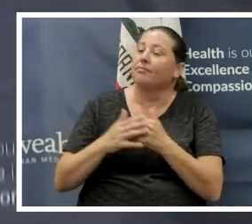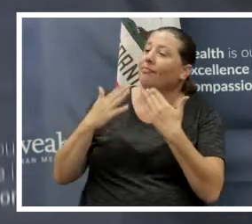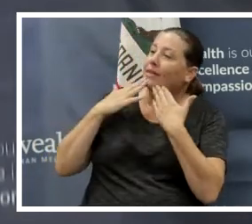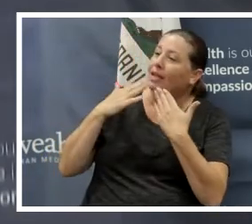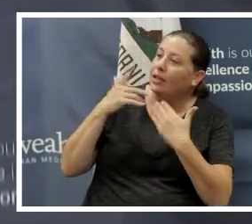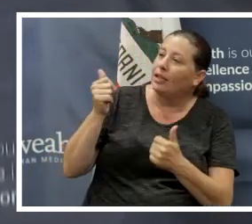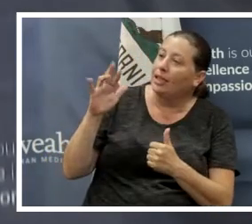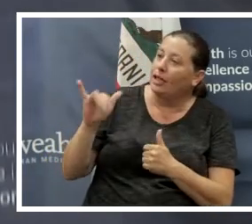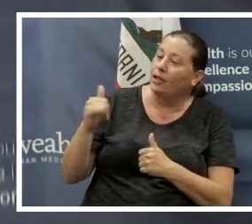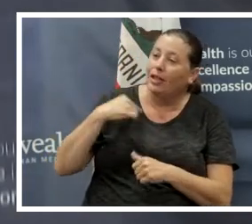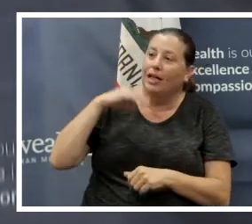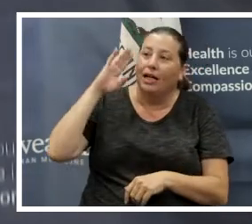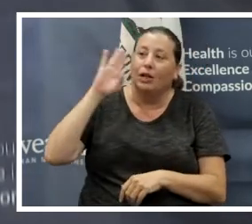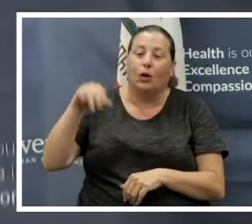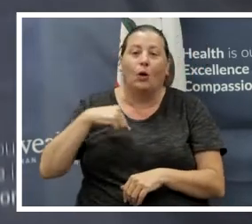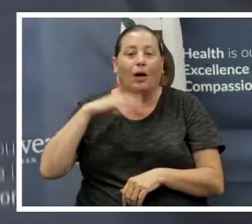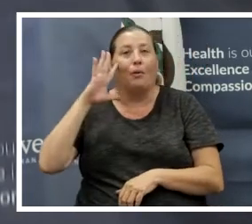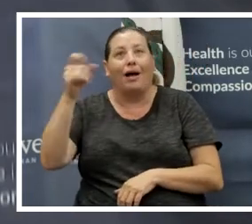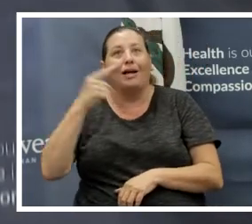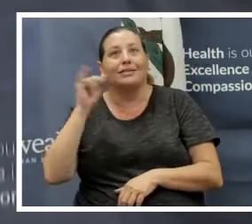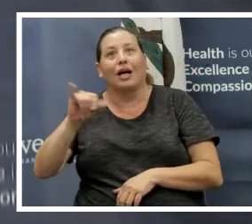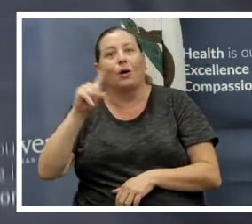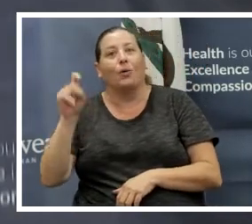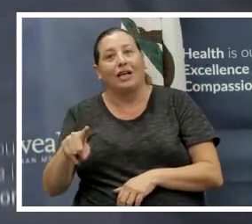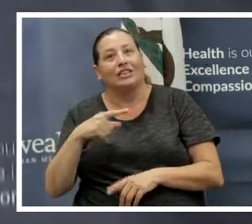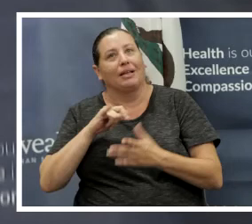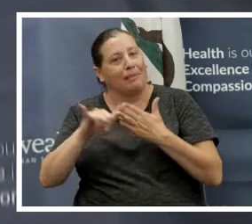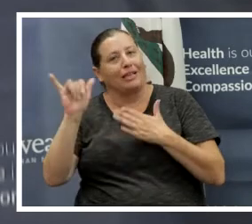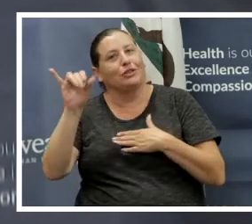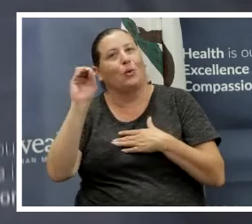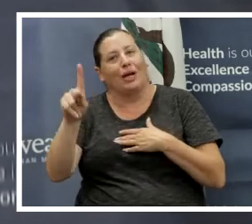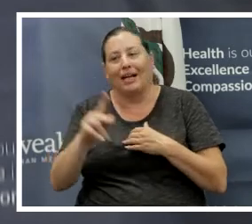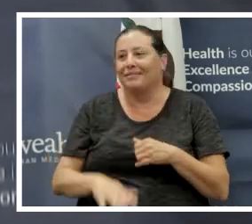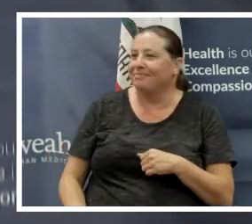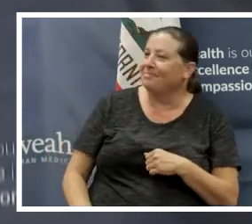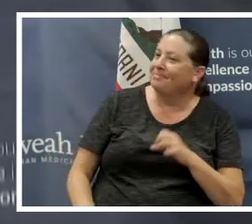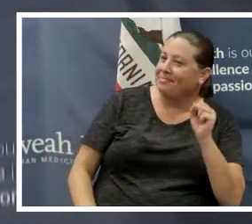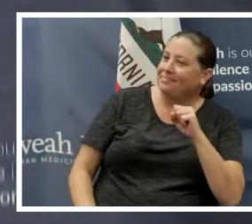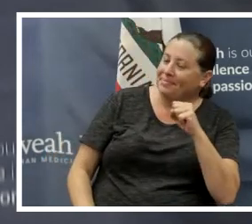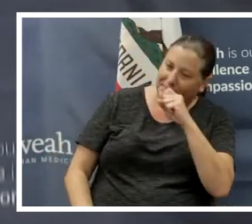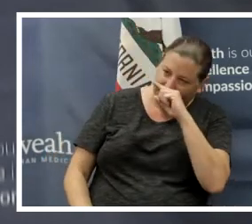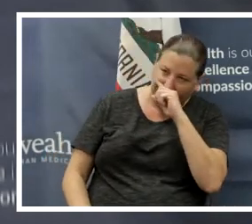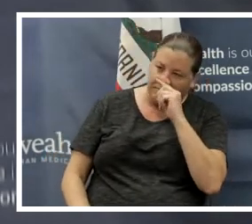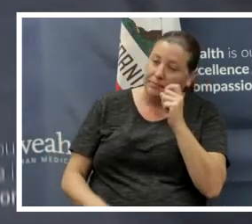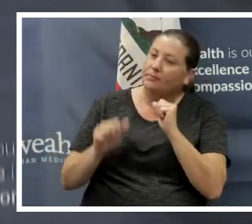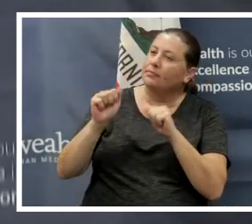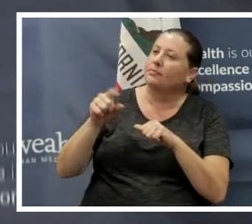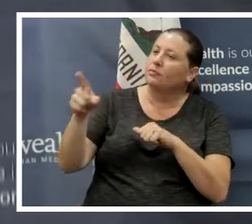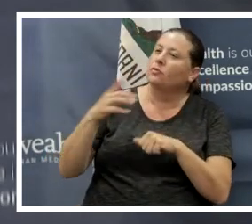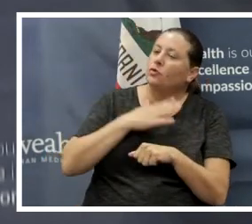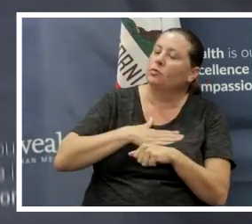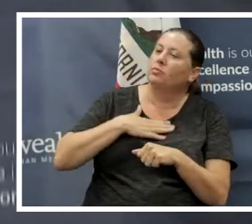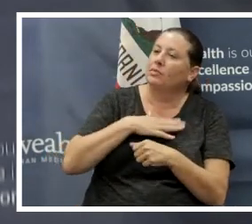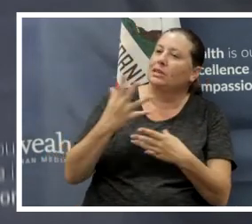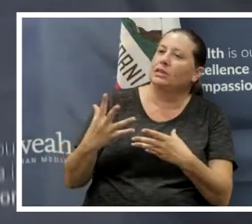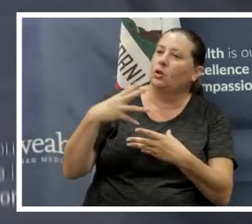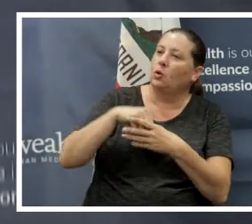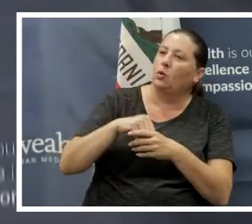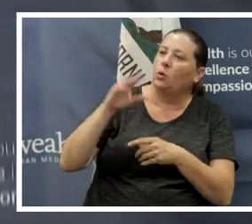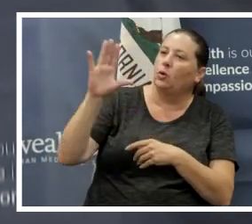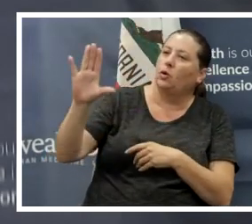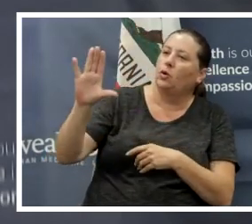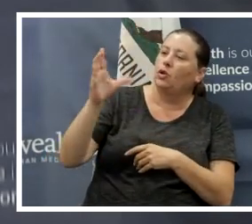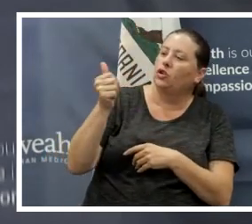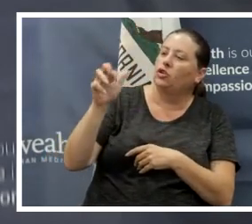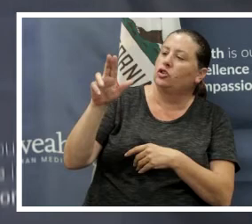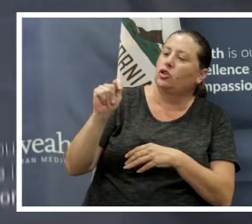Gary. And I know I'm going to get asked that question again, and that's okay. That's right, Yeah. yeah. So can you please include a chart on your daily